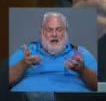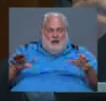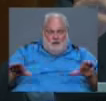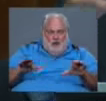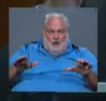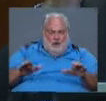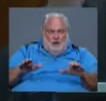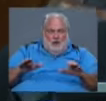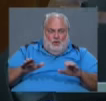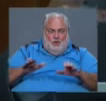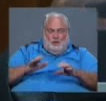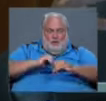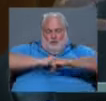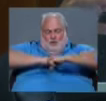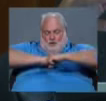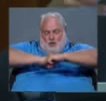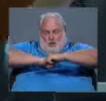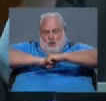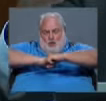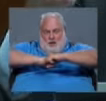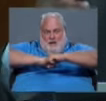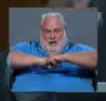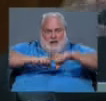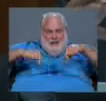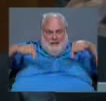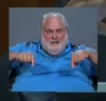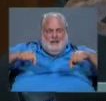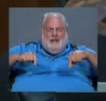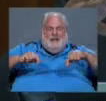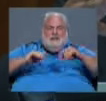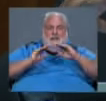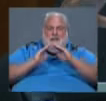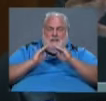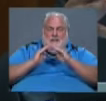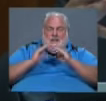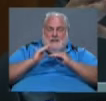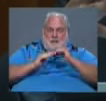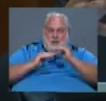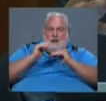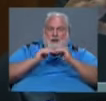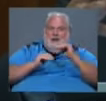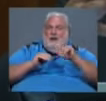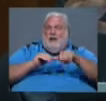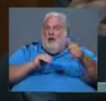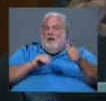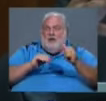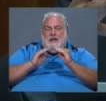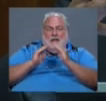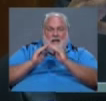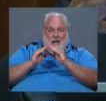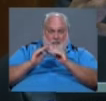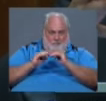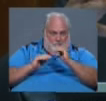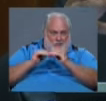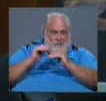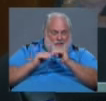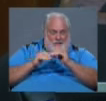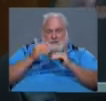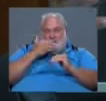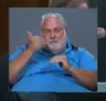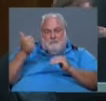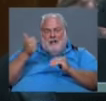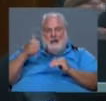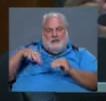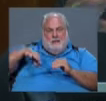comes to the security system or securing this building and other buildings is in the best interest of